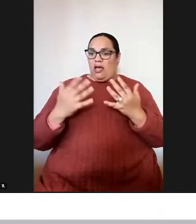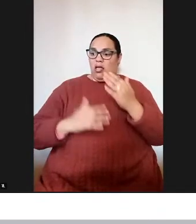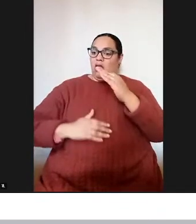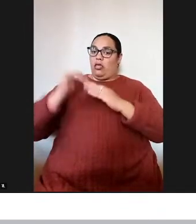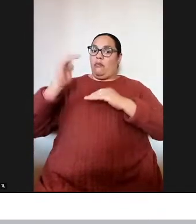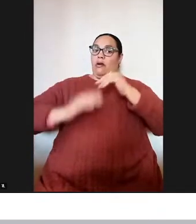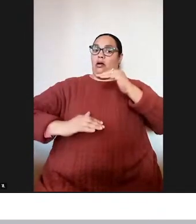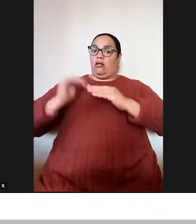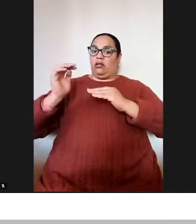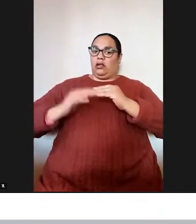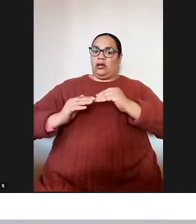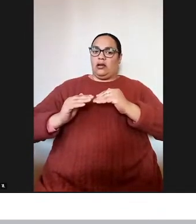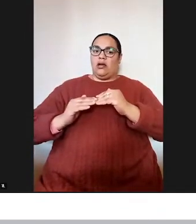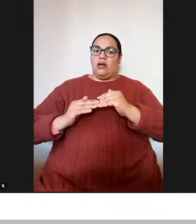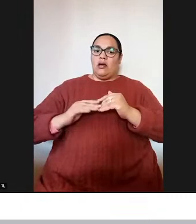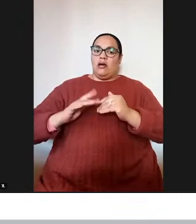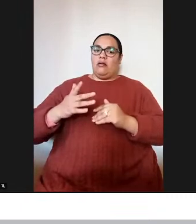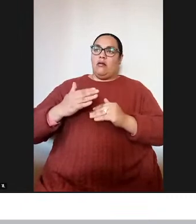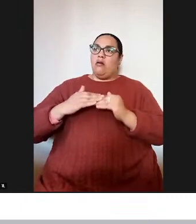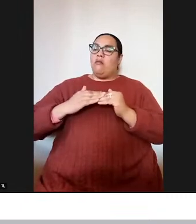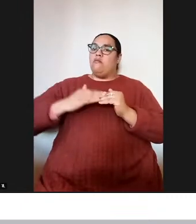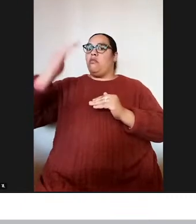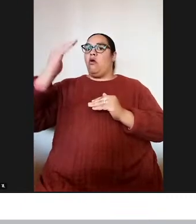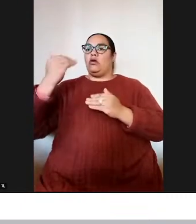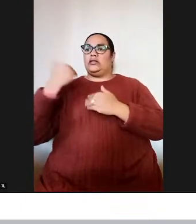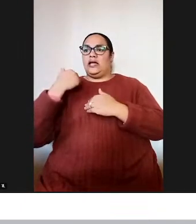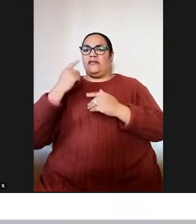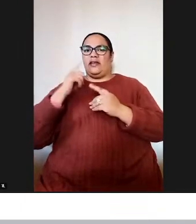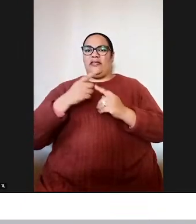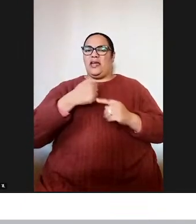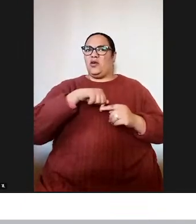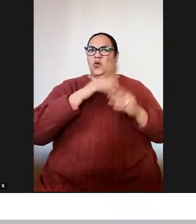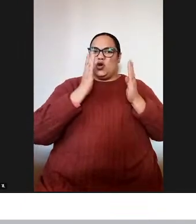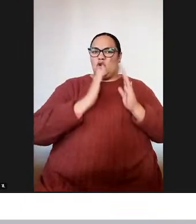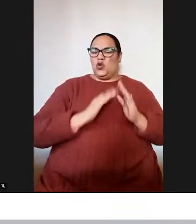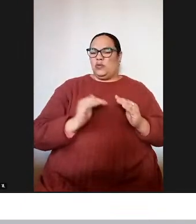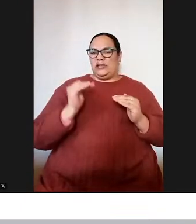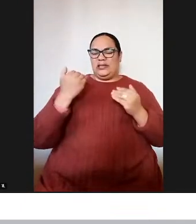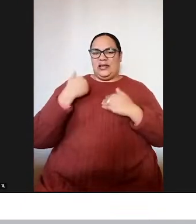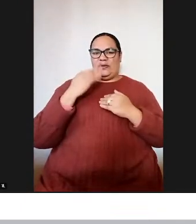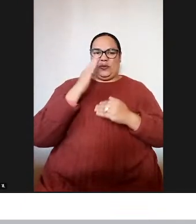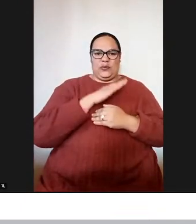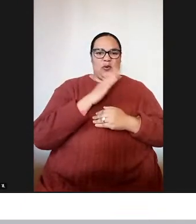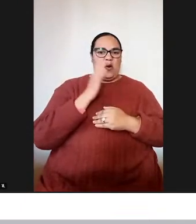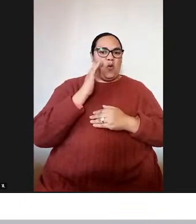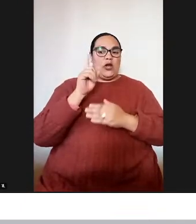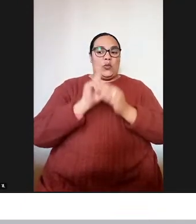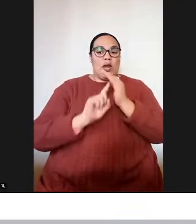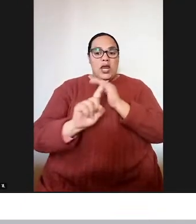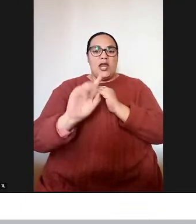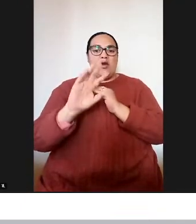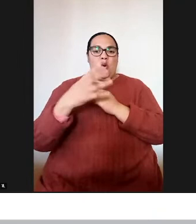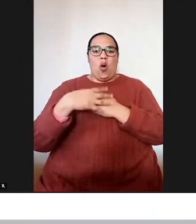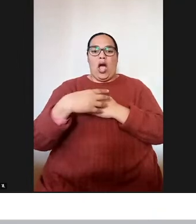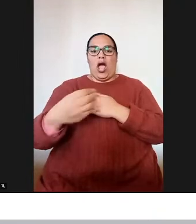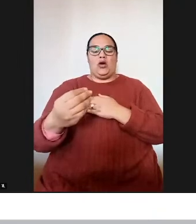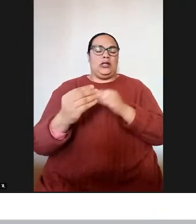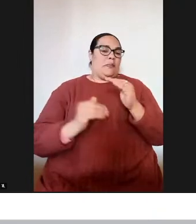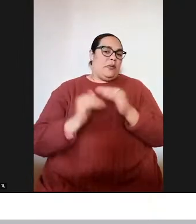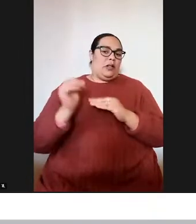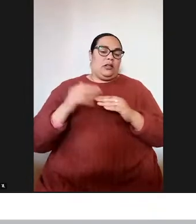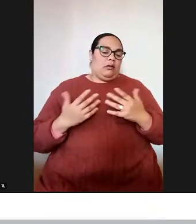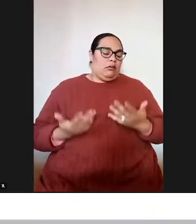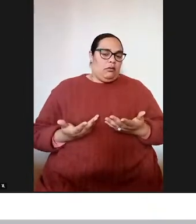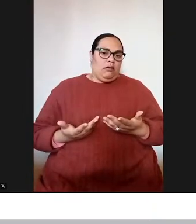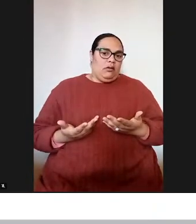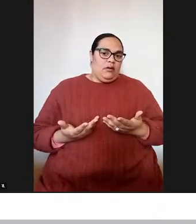takes precedence over our own safety when we come into or out of the building.